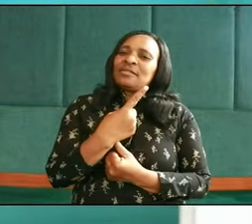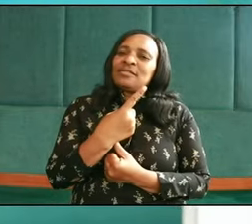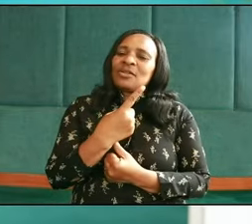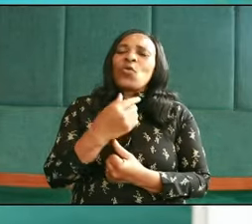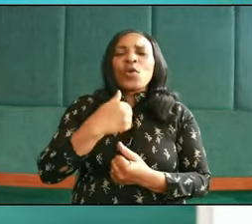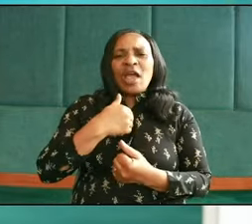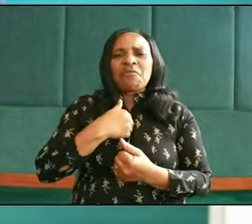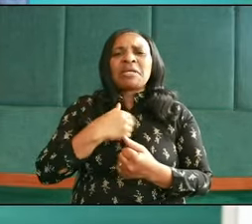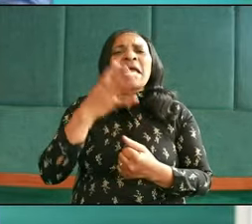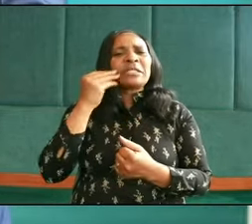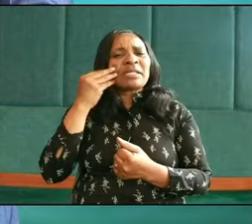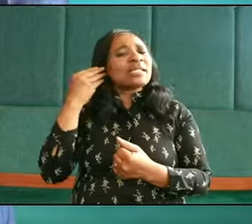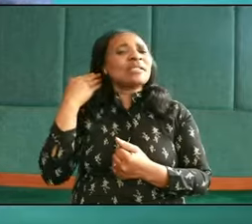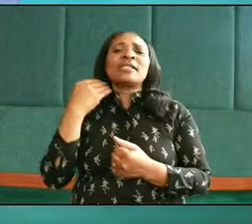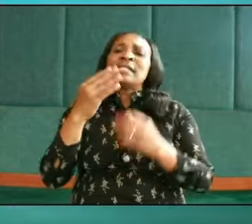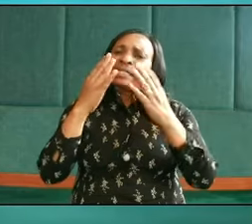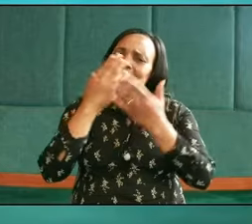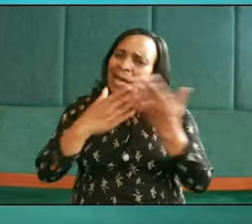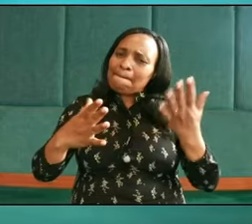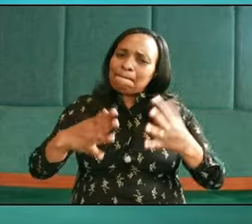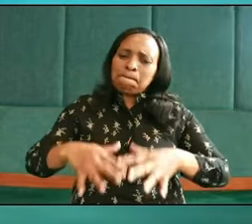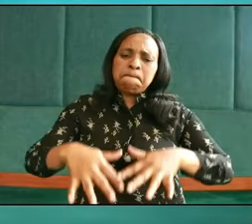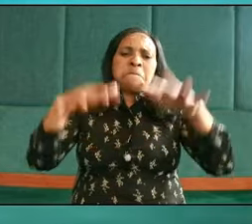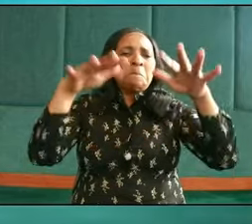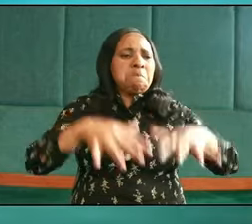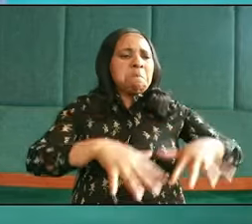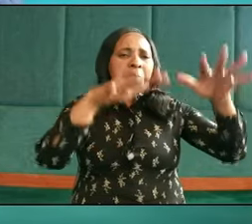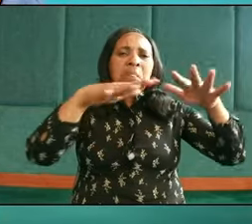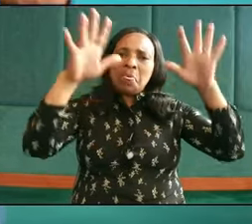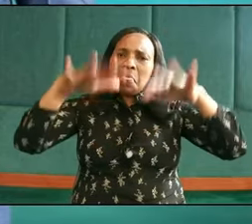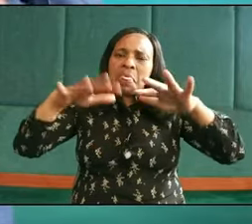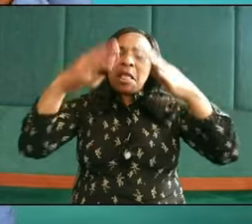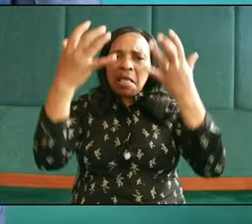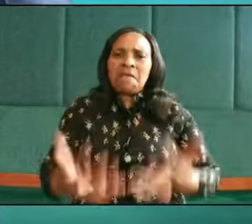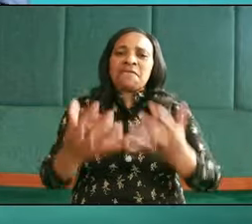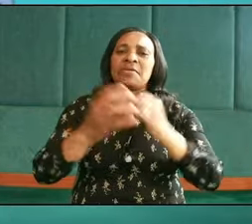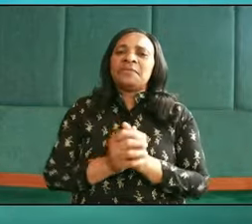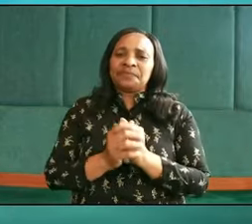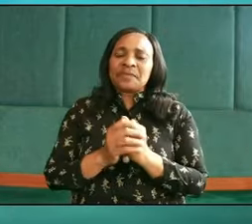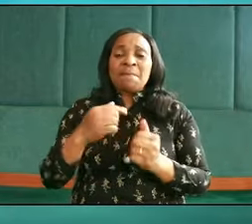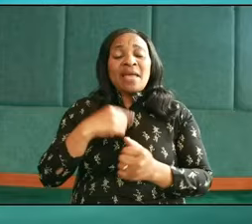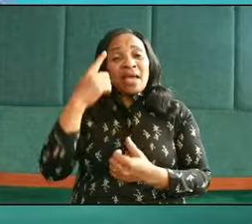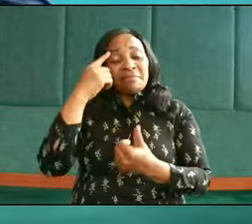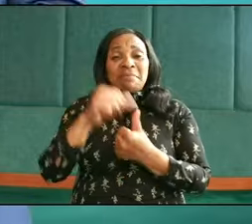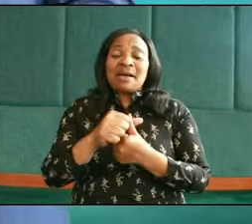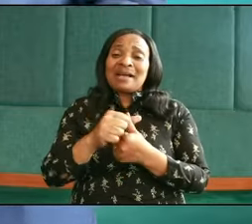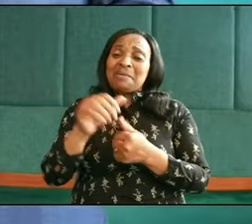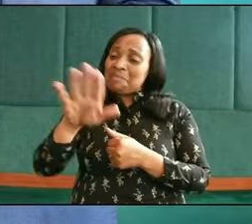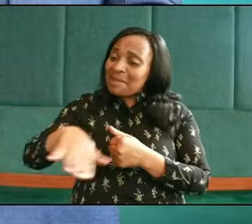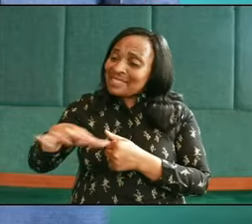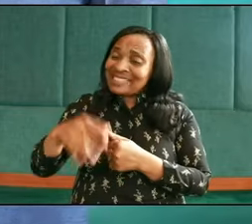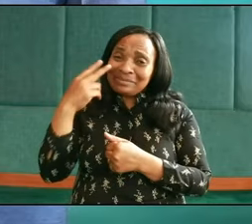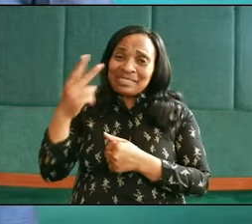line, we have been experiencing some heavy rains. And I remember some clips I saw of